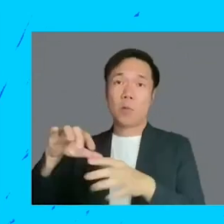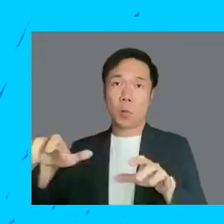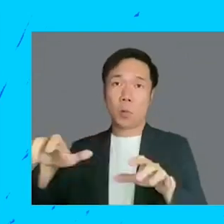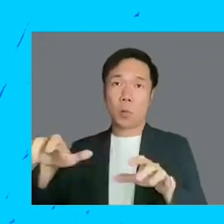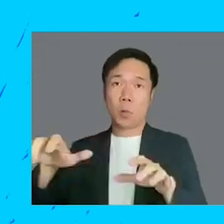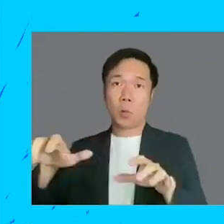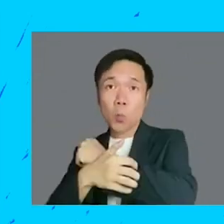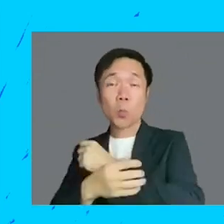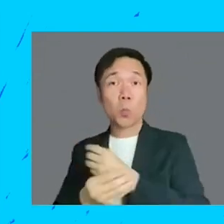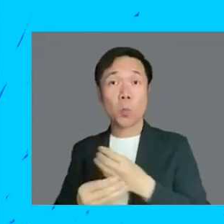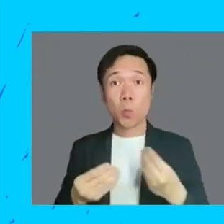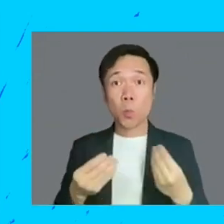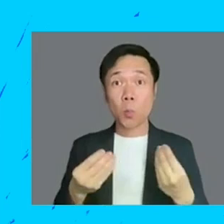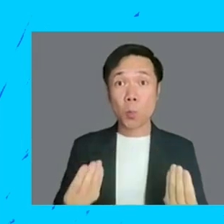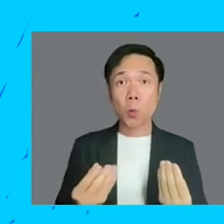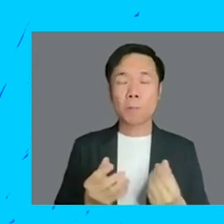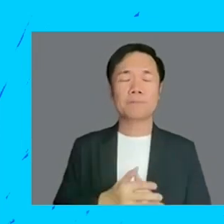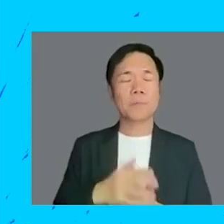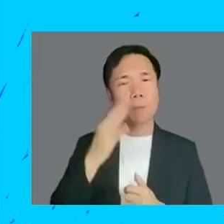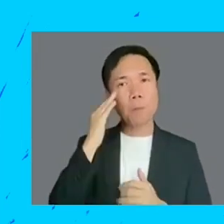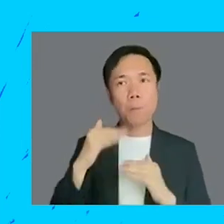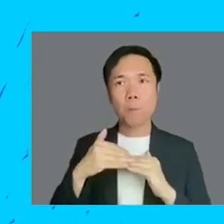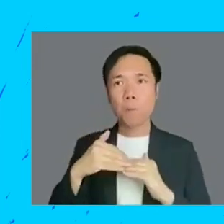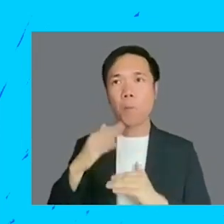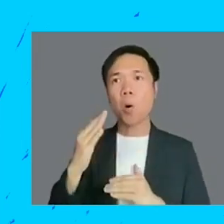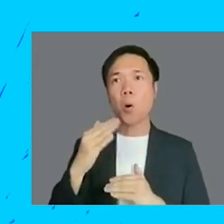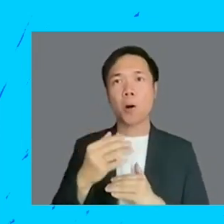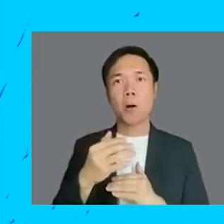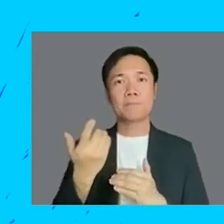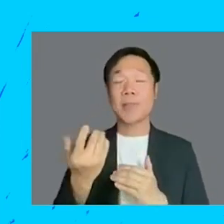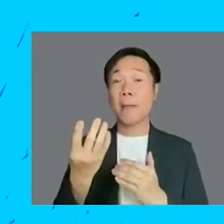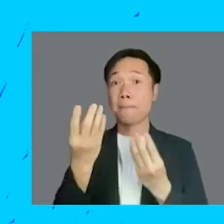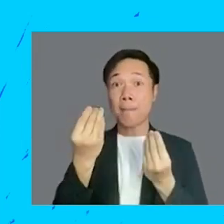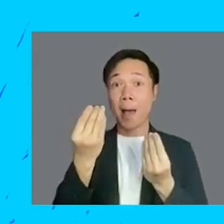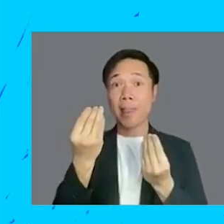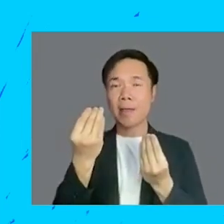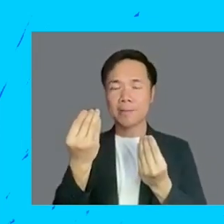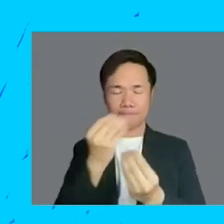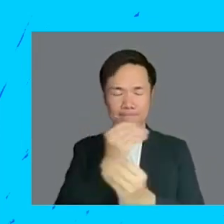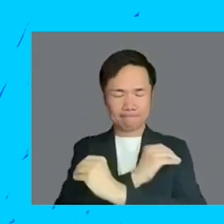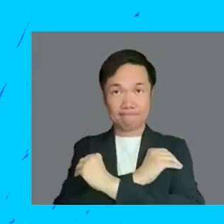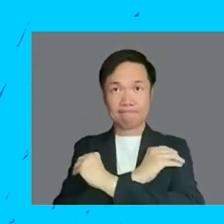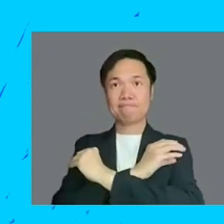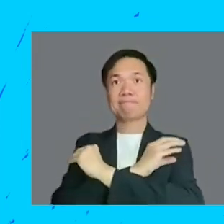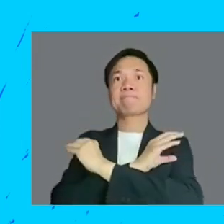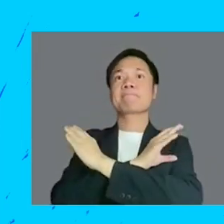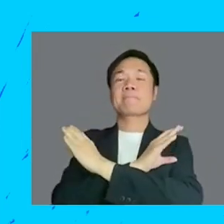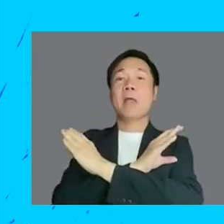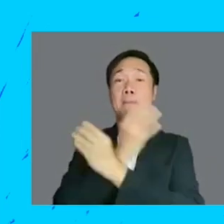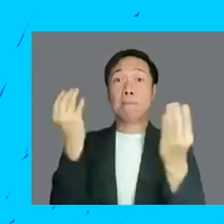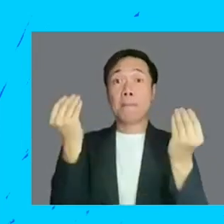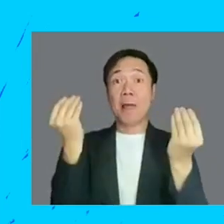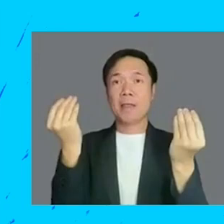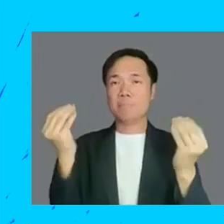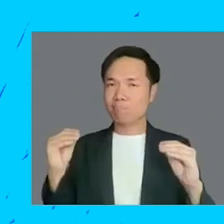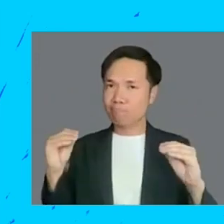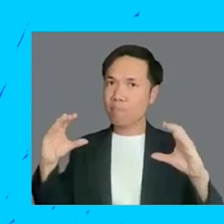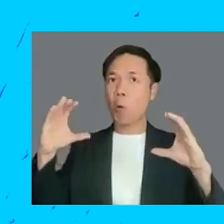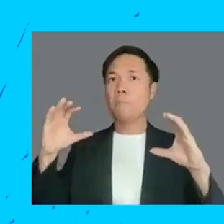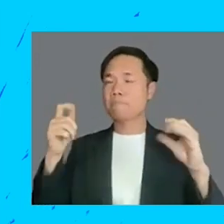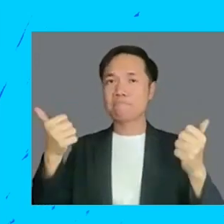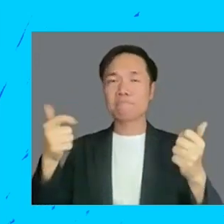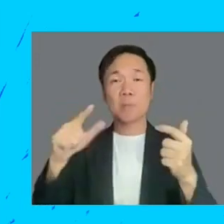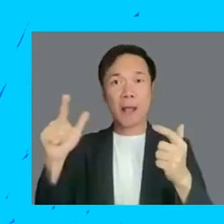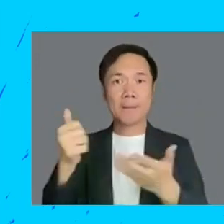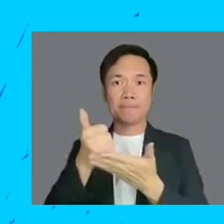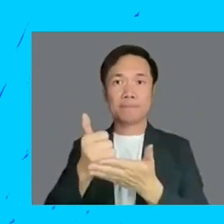includes comprehensive economic strengthening as a core element in its package of services. In addition, the